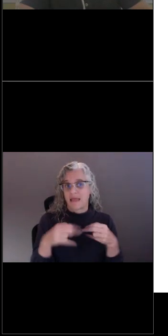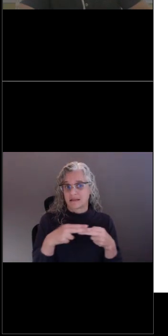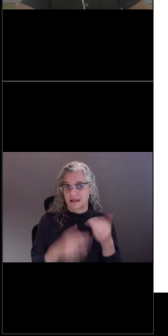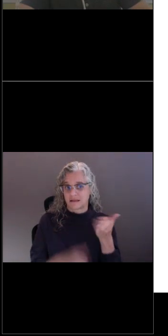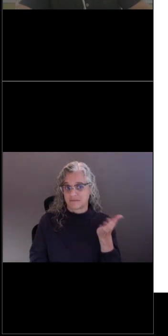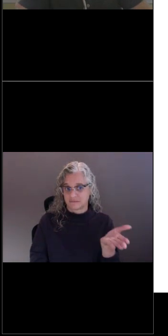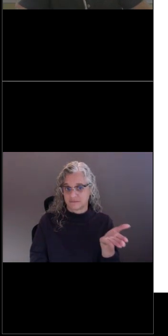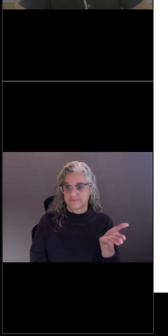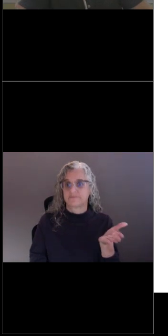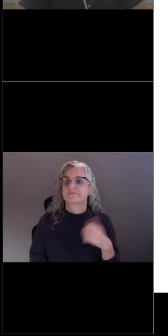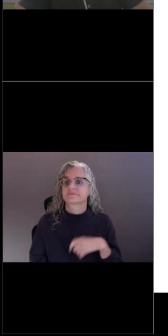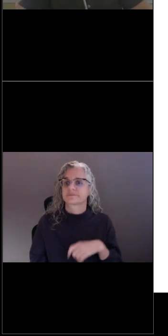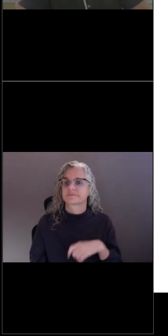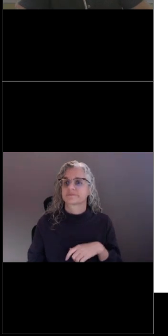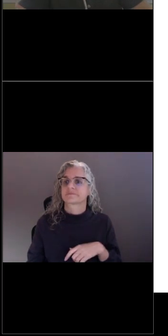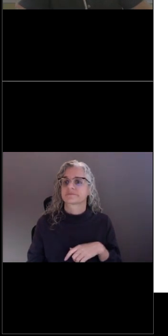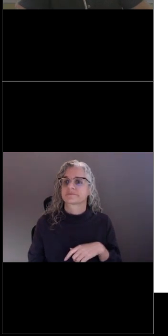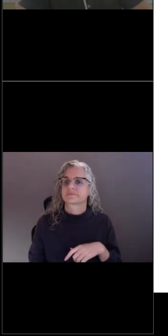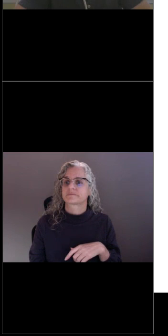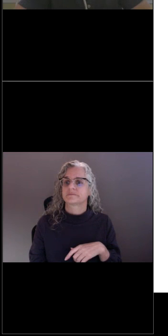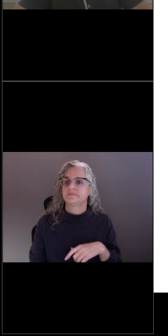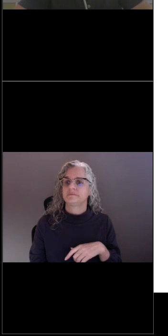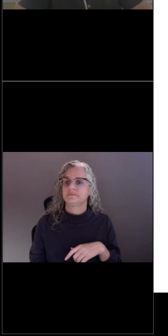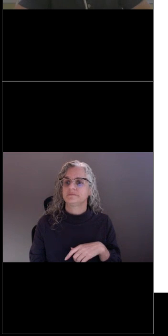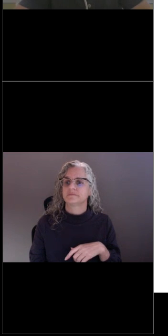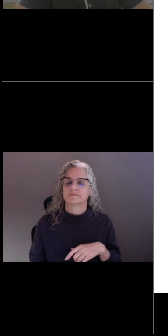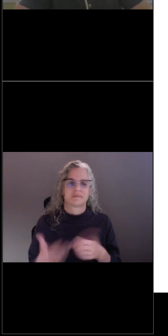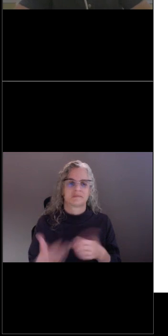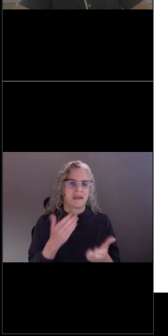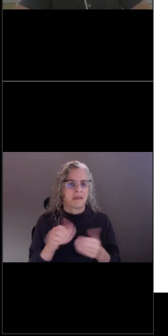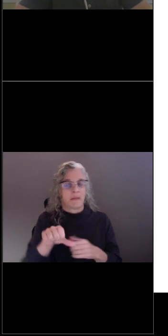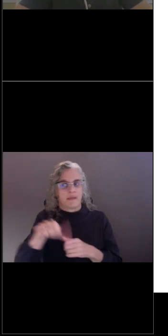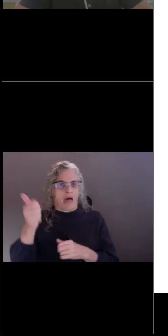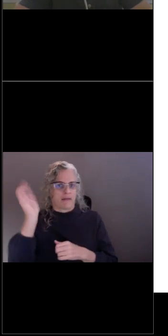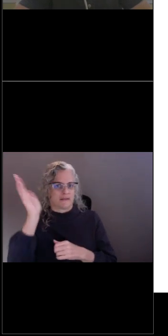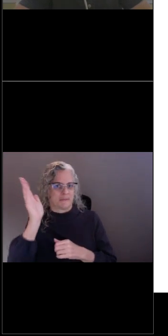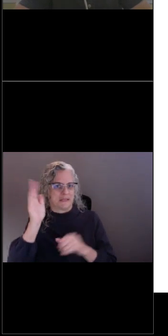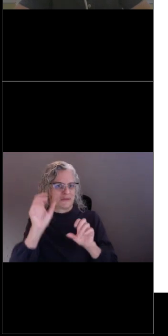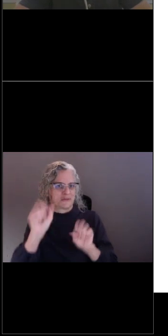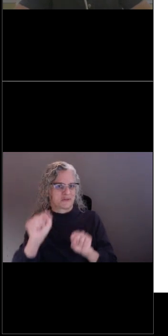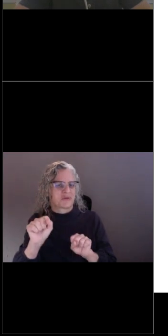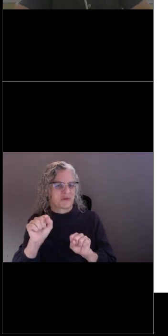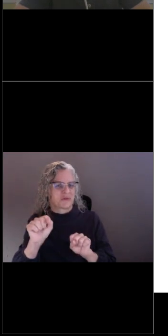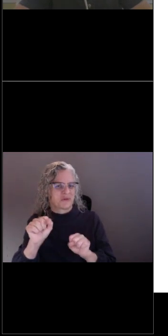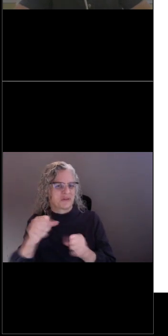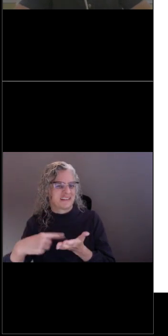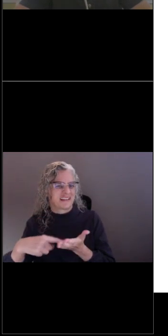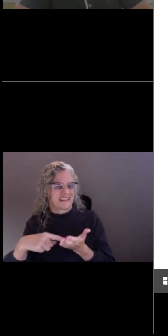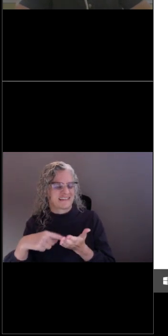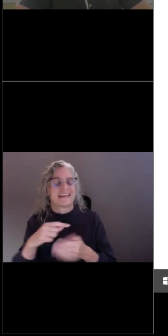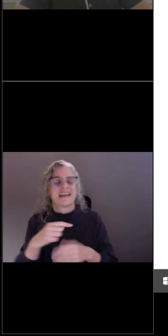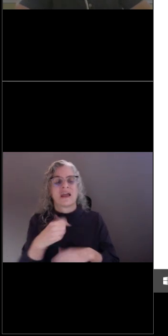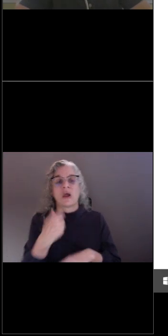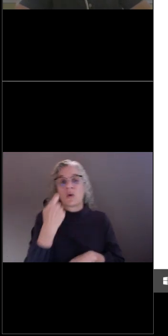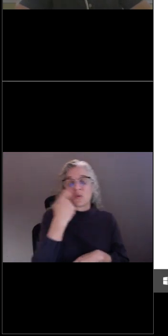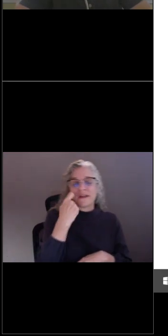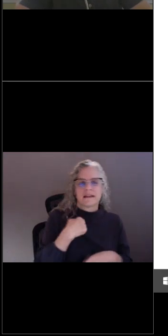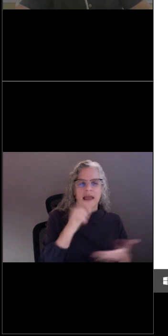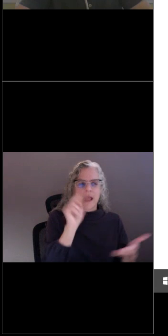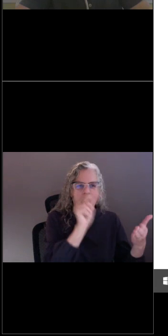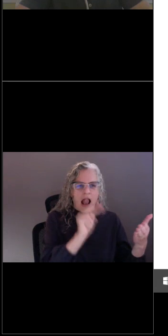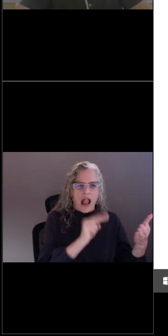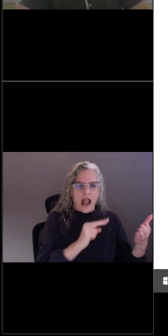be a chance to throw this to my fellow panelists here. I combed my recent emails to look for some examples